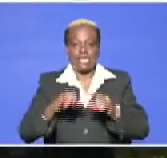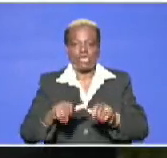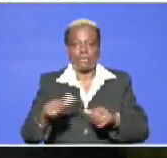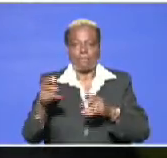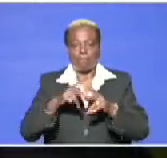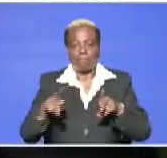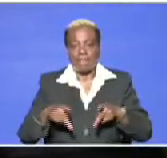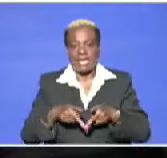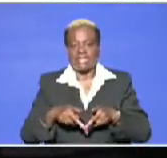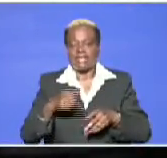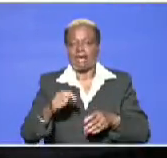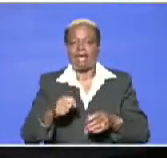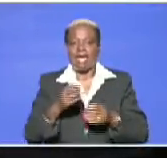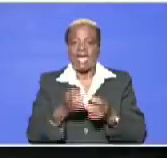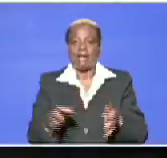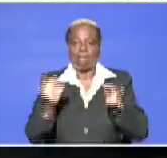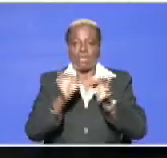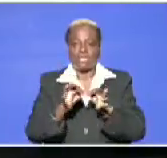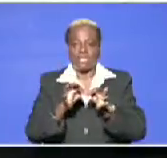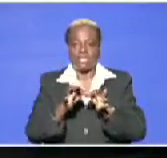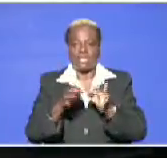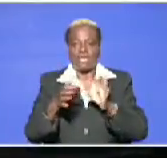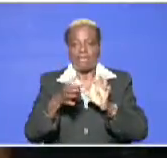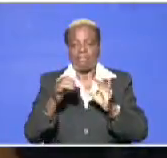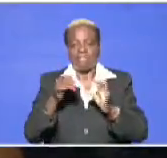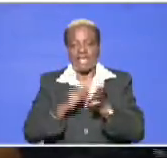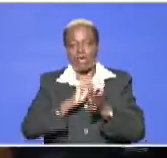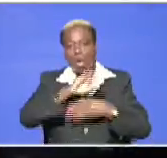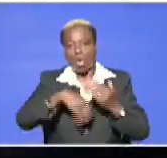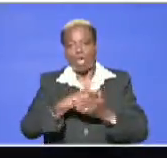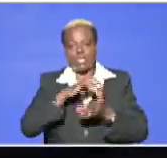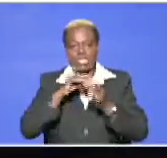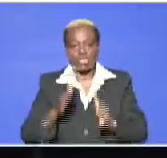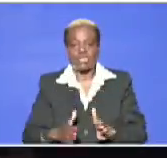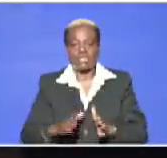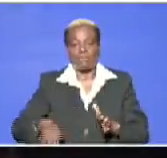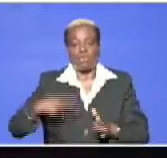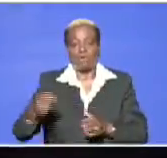priority on its primary mission to ensure that all students are provided with a quality education.